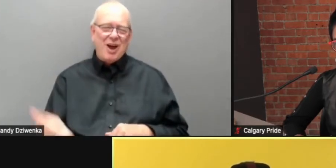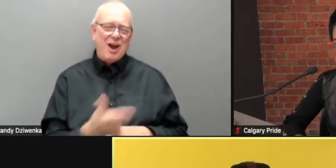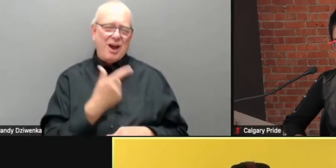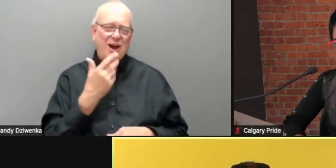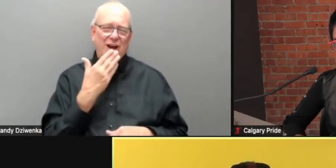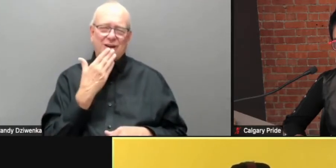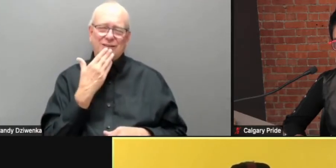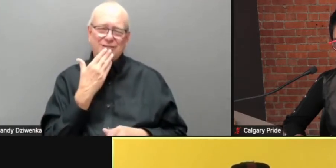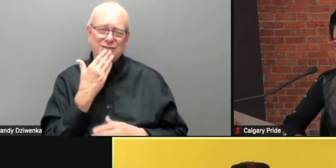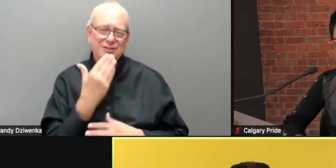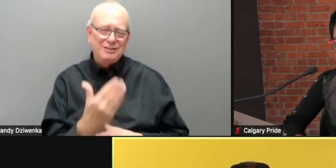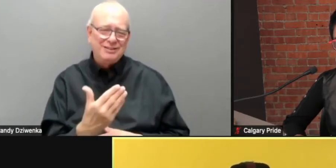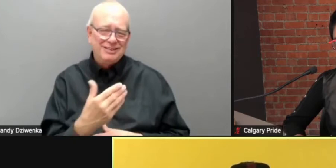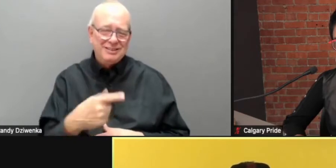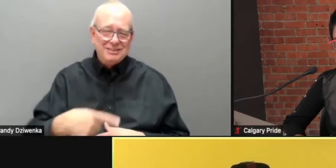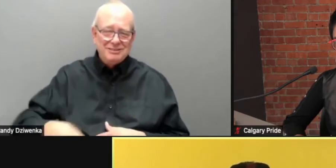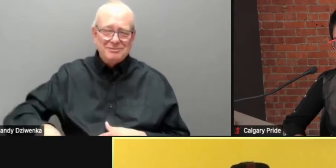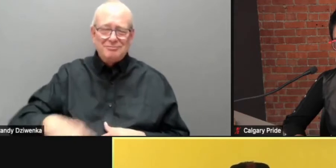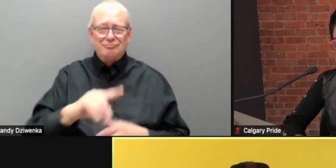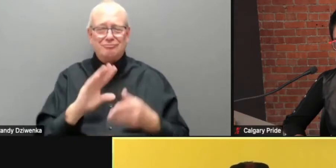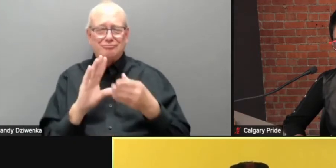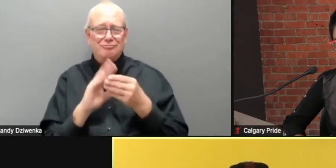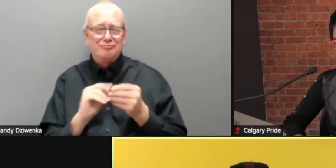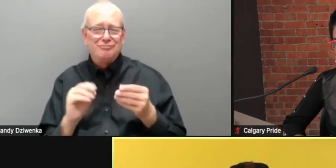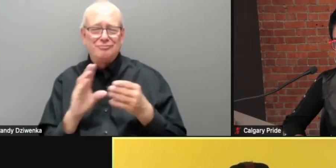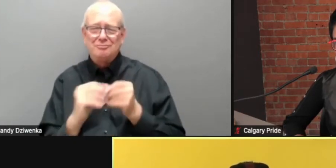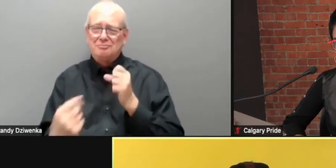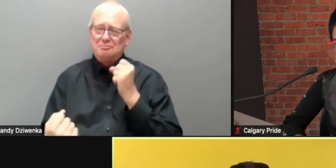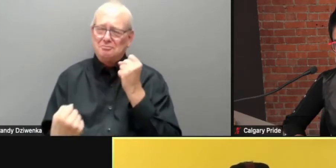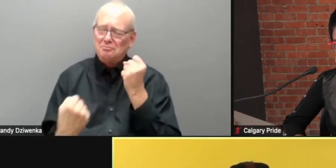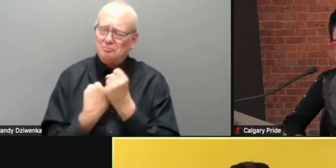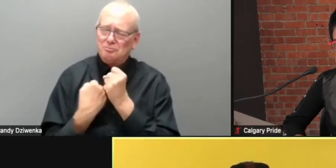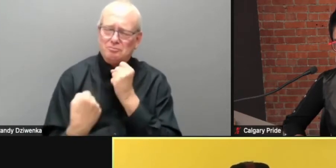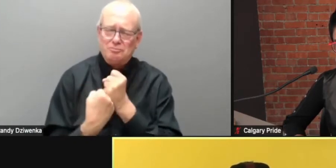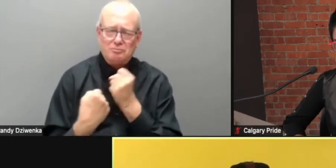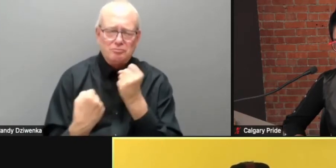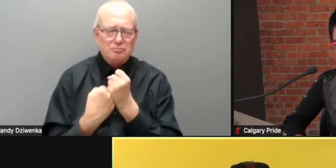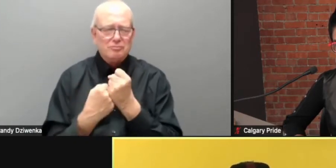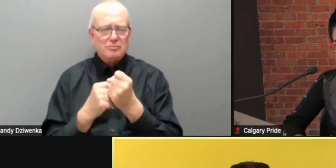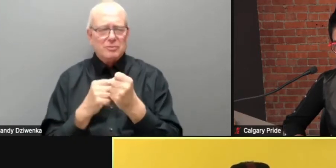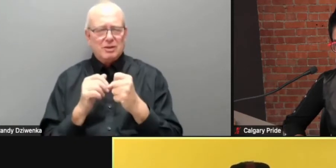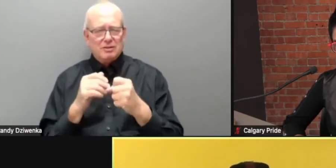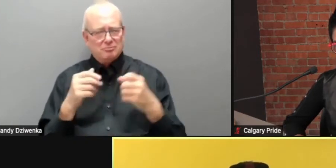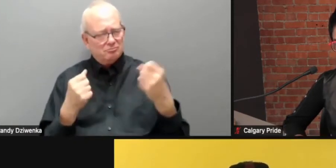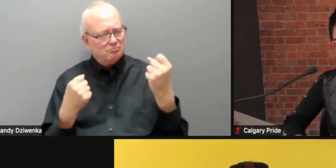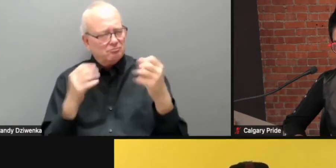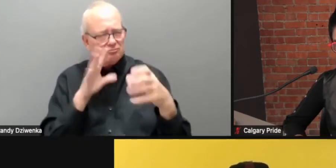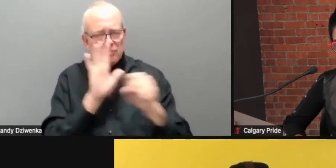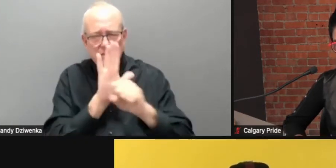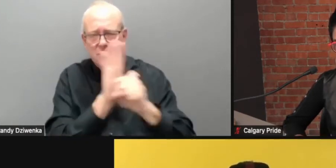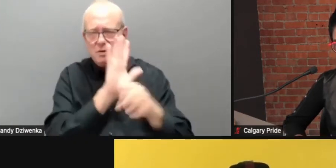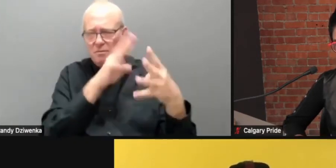word and doing the things which I want them to do, like spread awareness about our issues. So